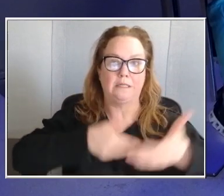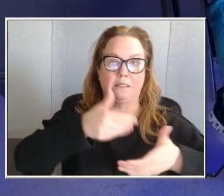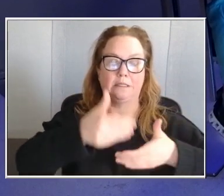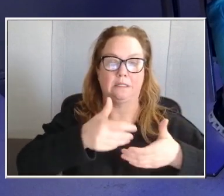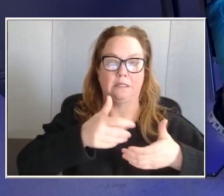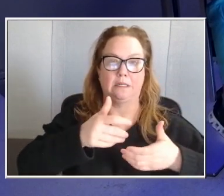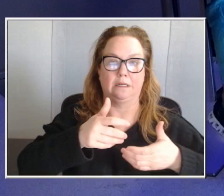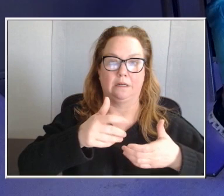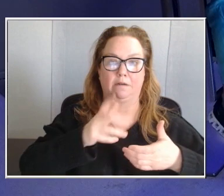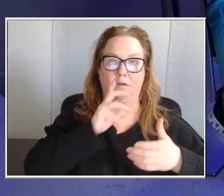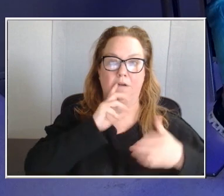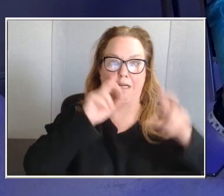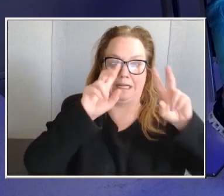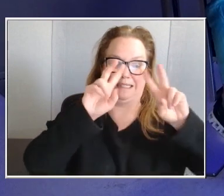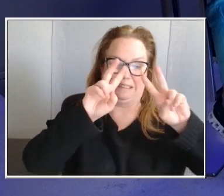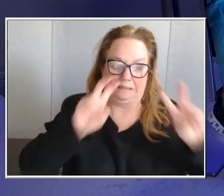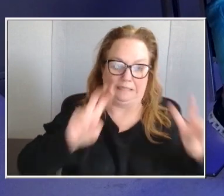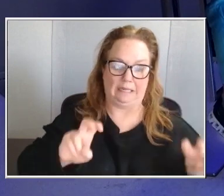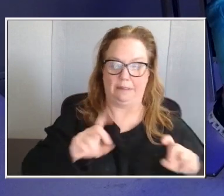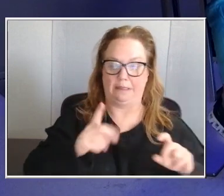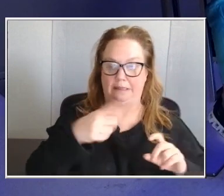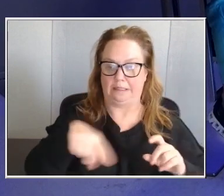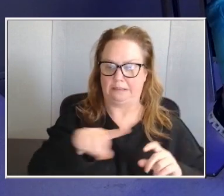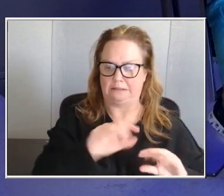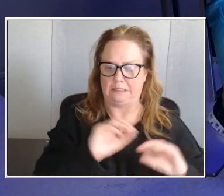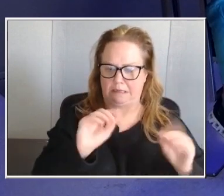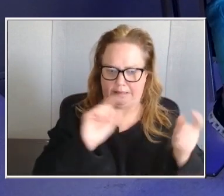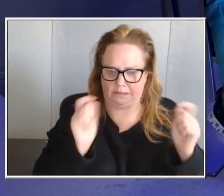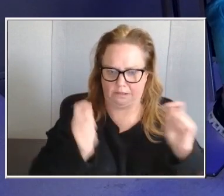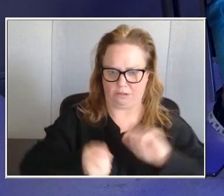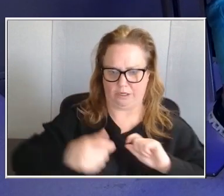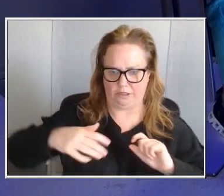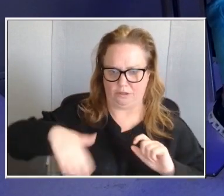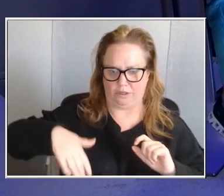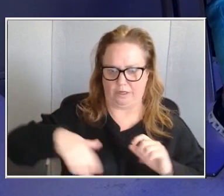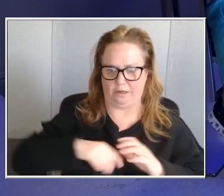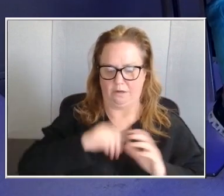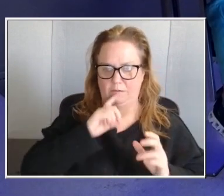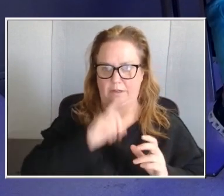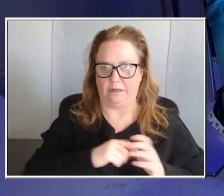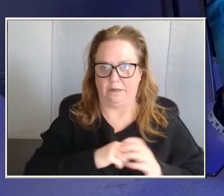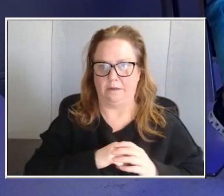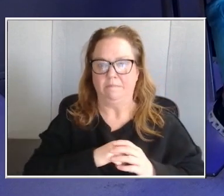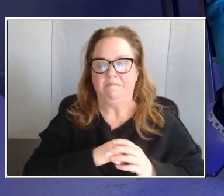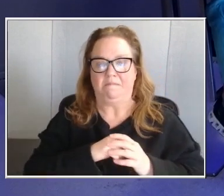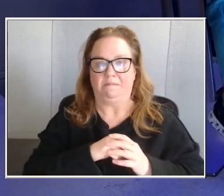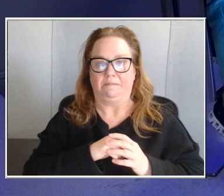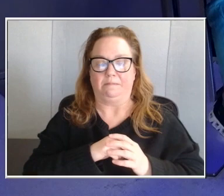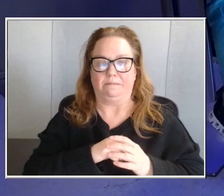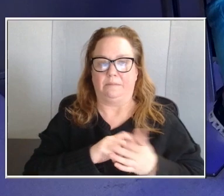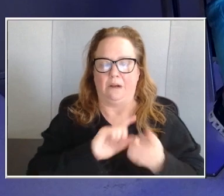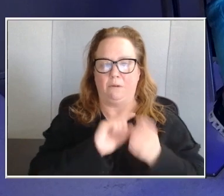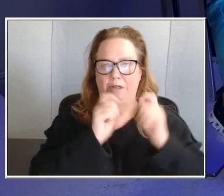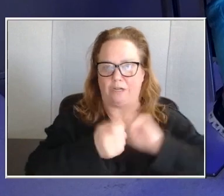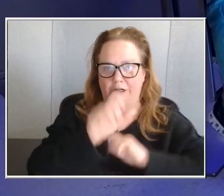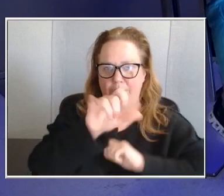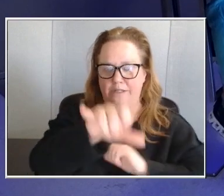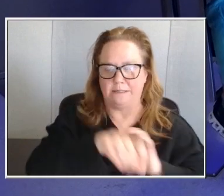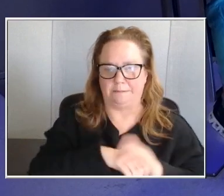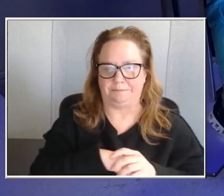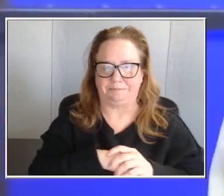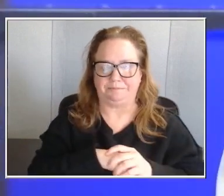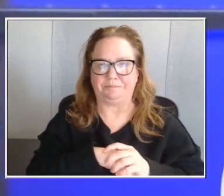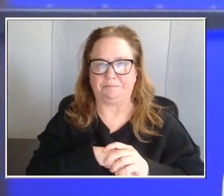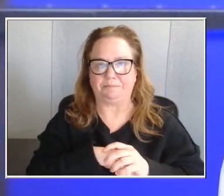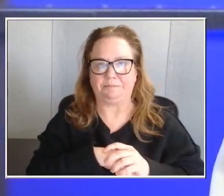say we're going to examine this. Nothing's changed yet, though, really, right? Well, what's going to take to make a change here? Come on. You